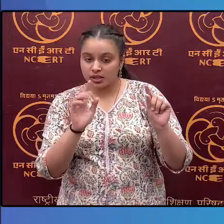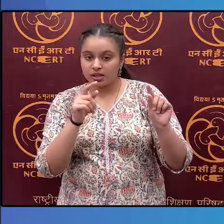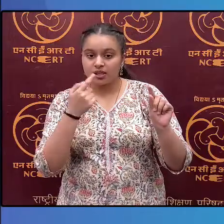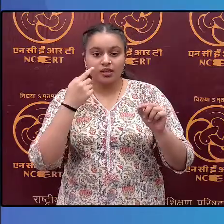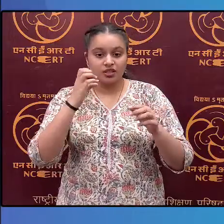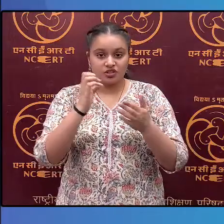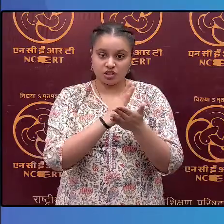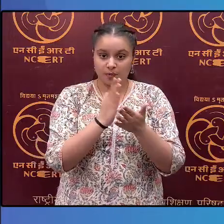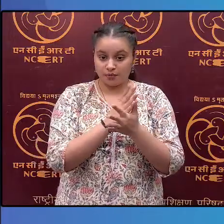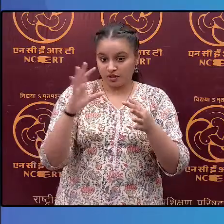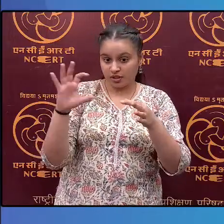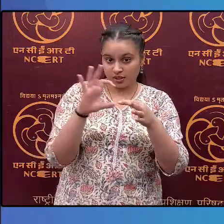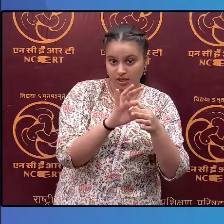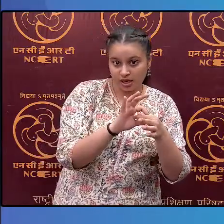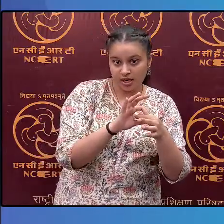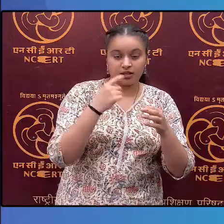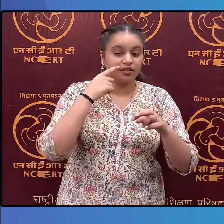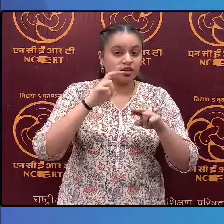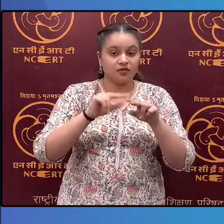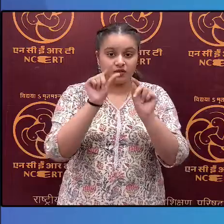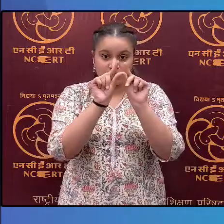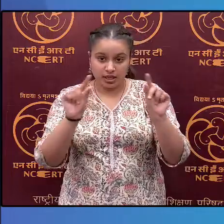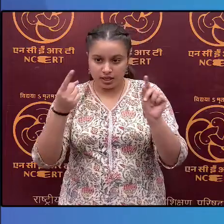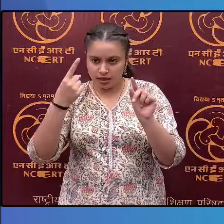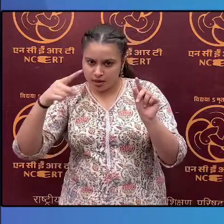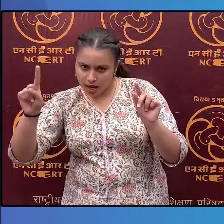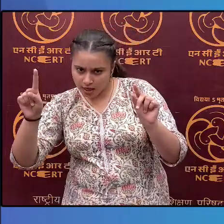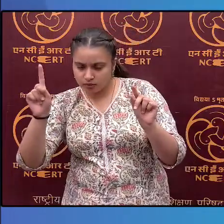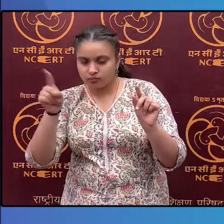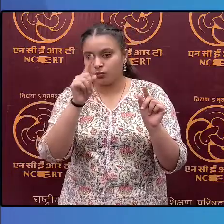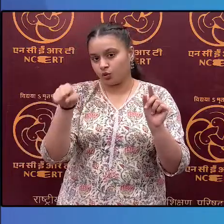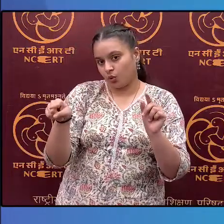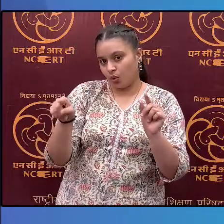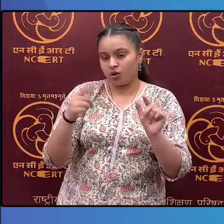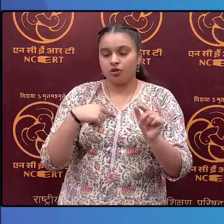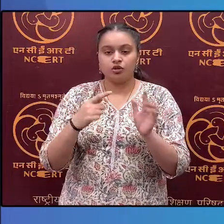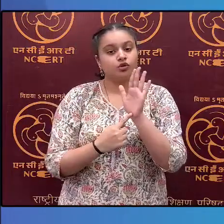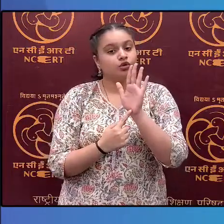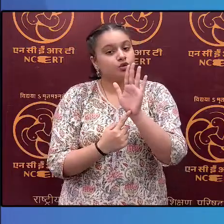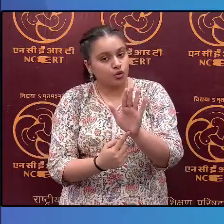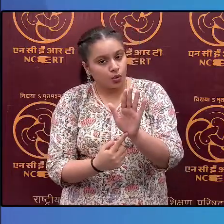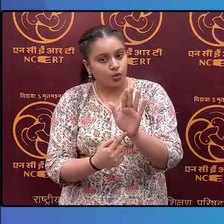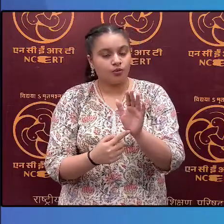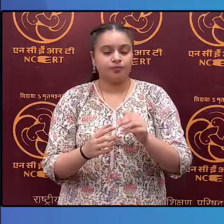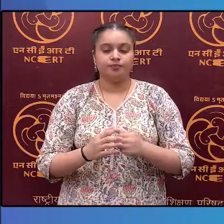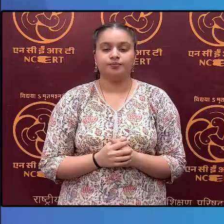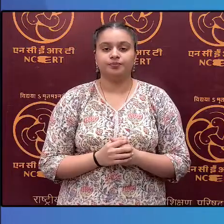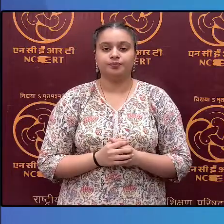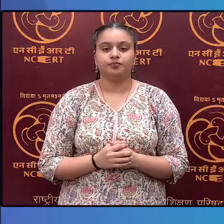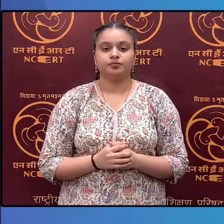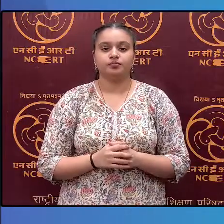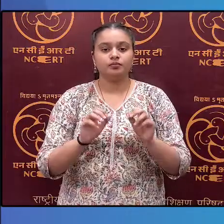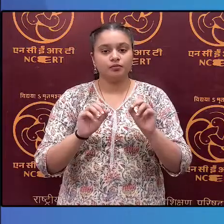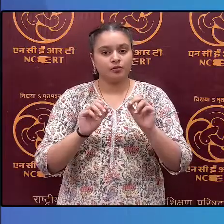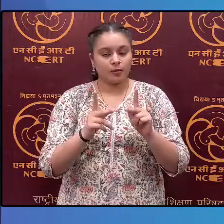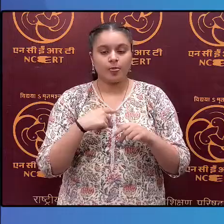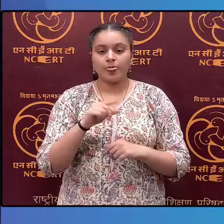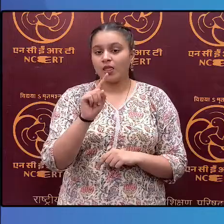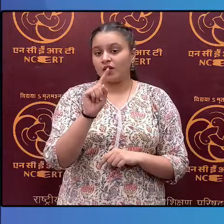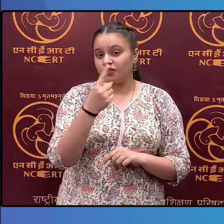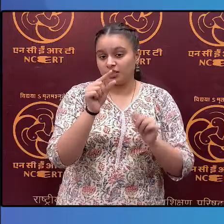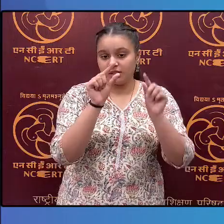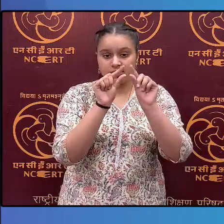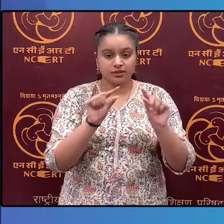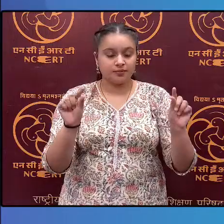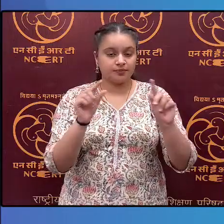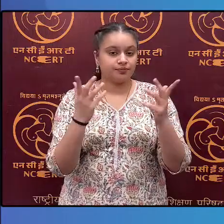chapter whether the statement is correct or not. And you have to show me which one is correct and which one is false. Okay. The first statement that we